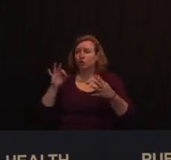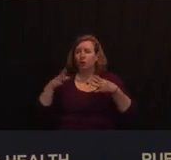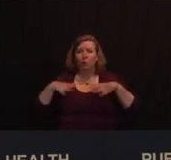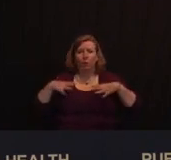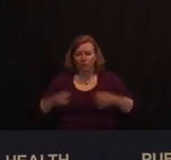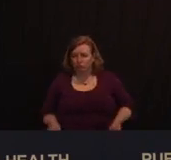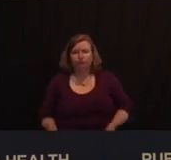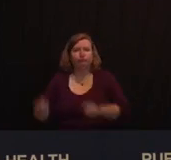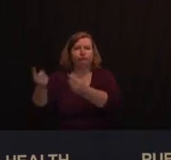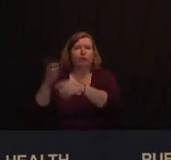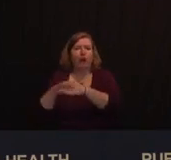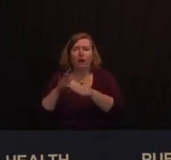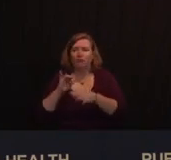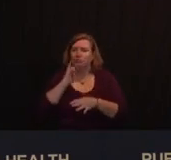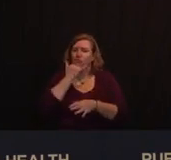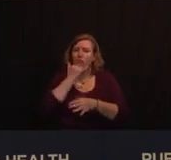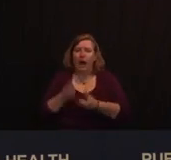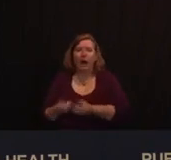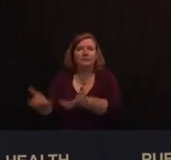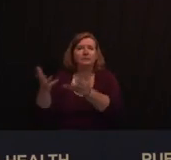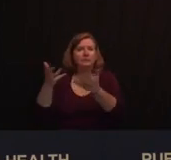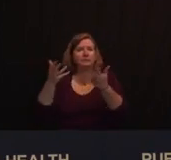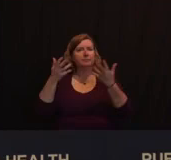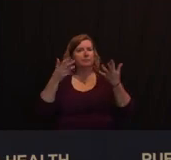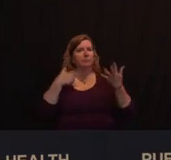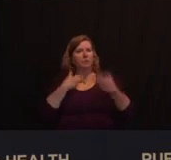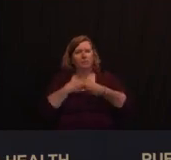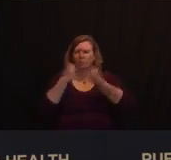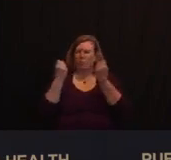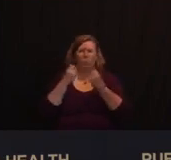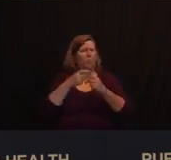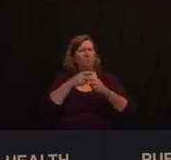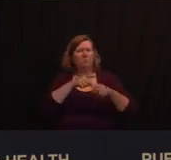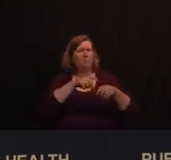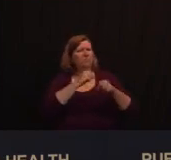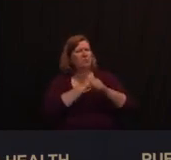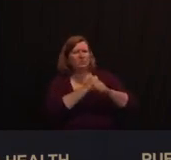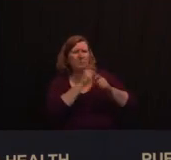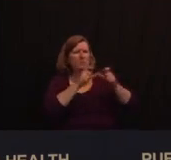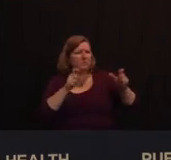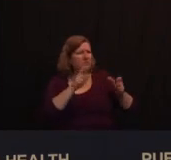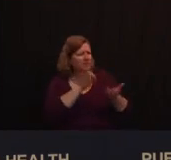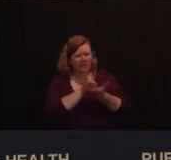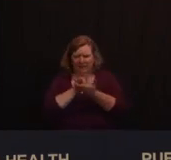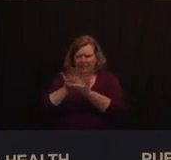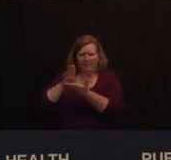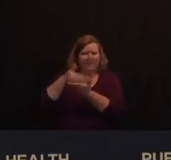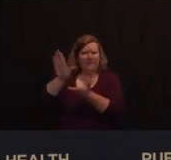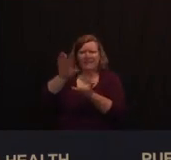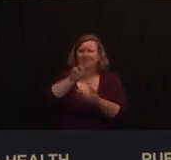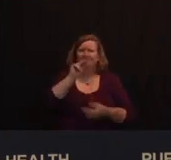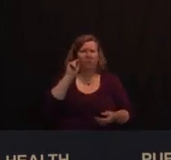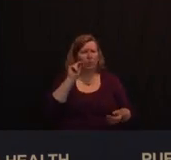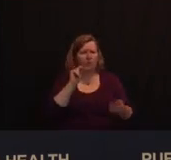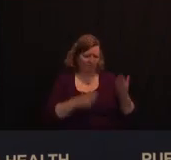order protecting those from illegal evictions, and the landlord was cited, Governor.